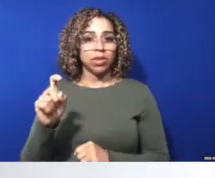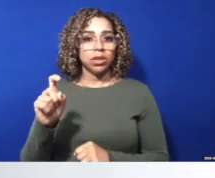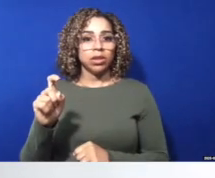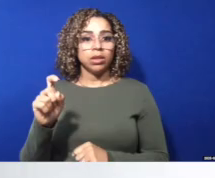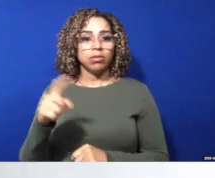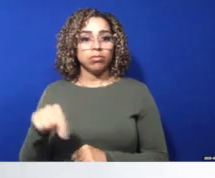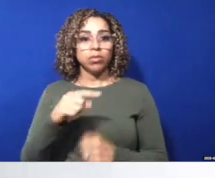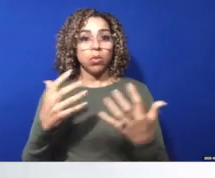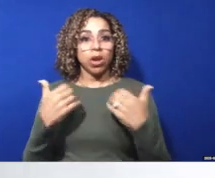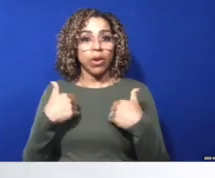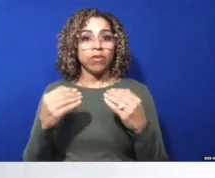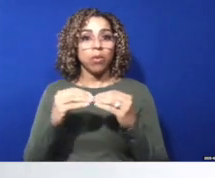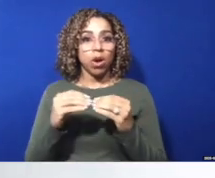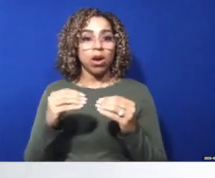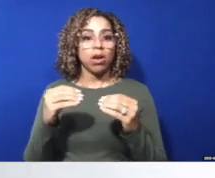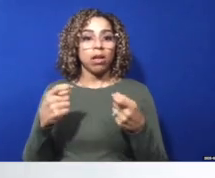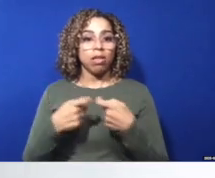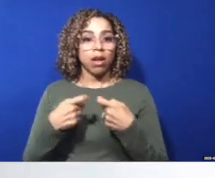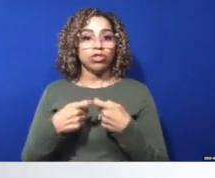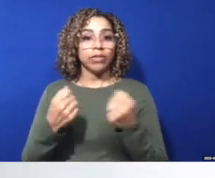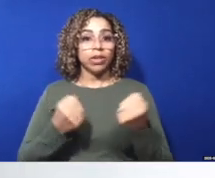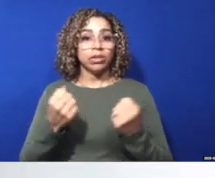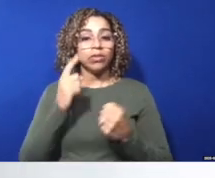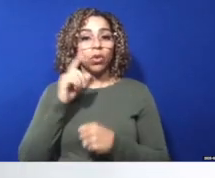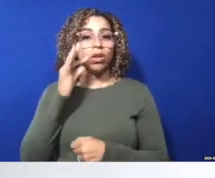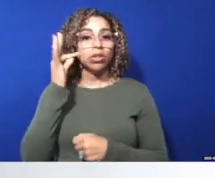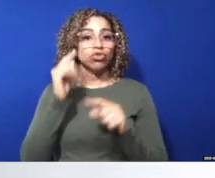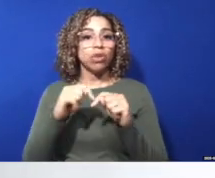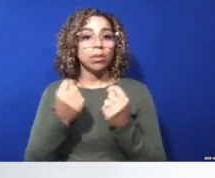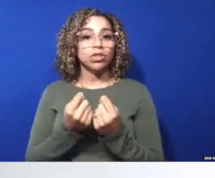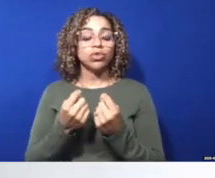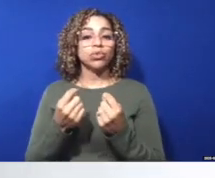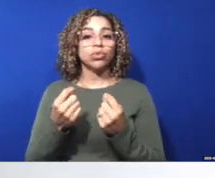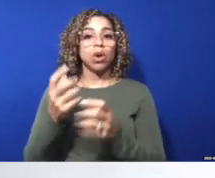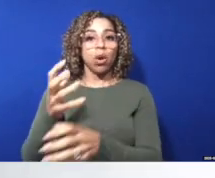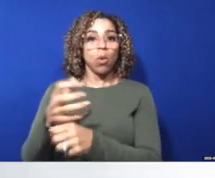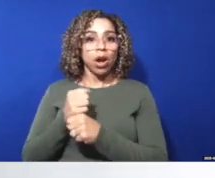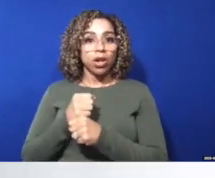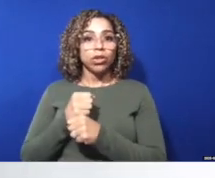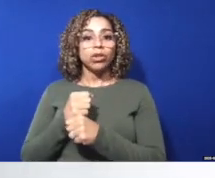available electric vehicles for tribes to acquire and purchase through the GSA?